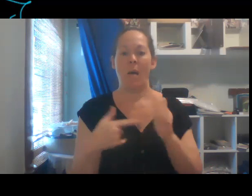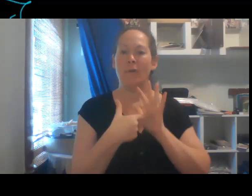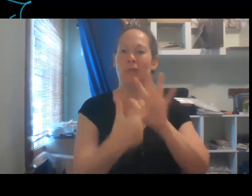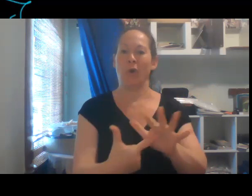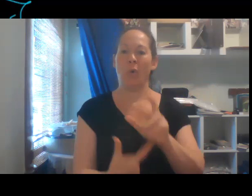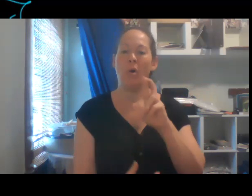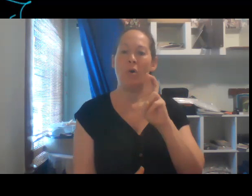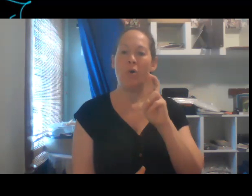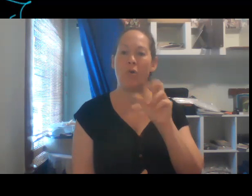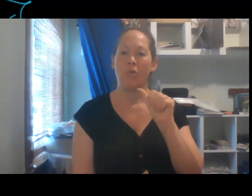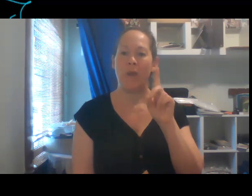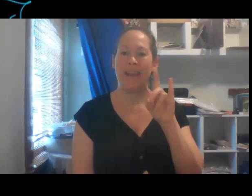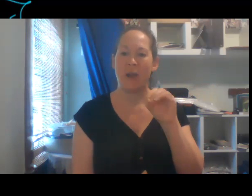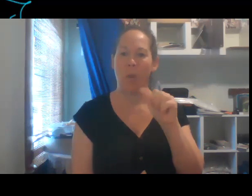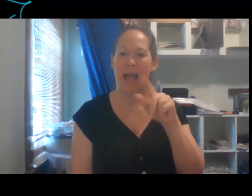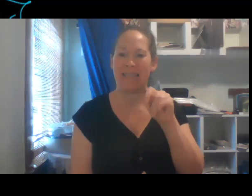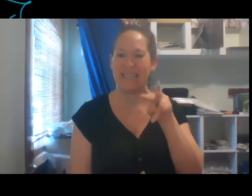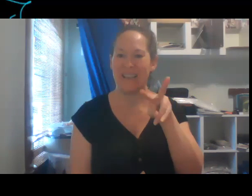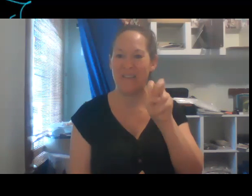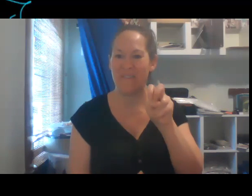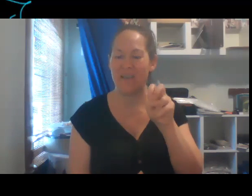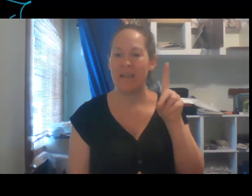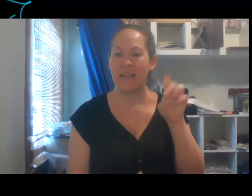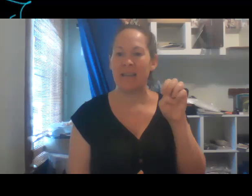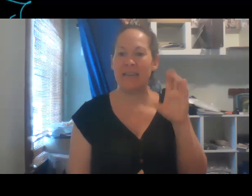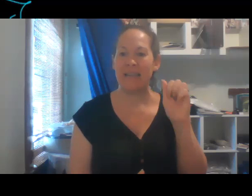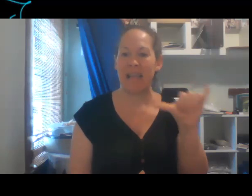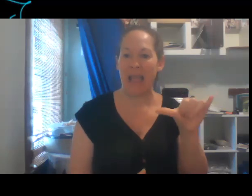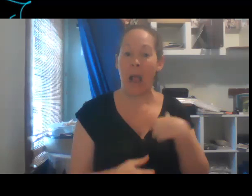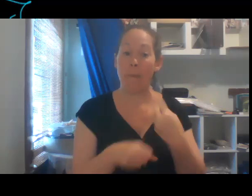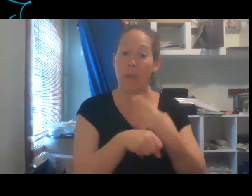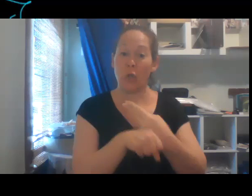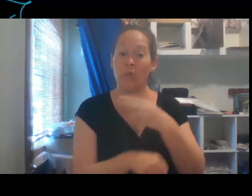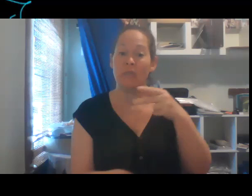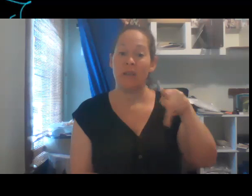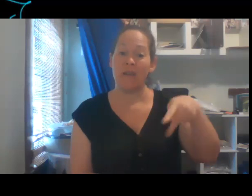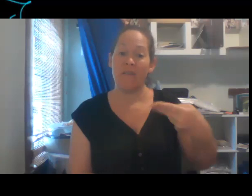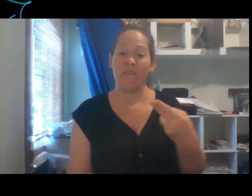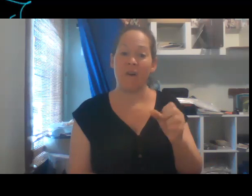they're fun, and I'm gonna do phosphorus 32,